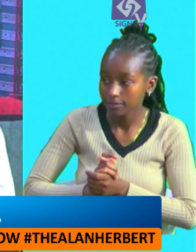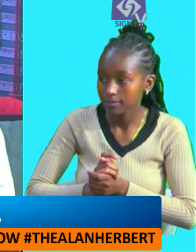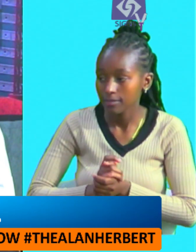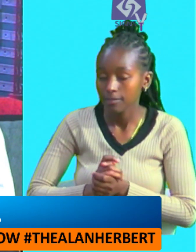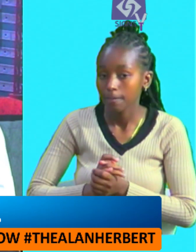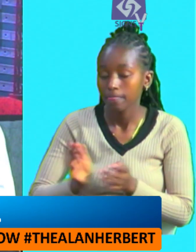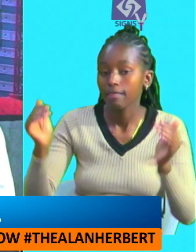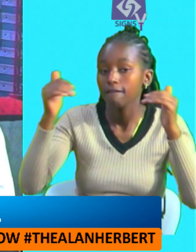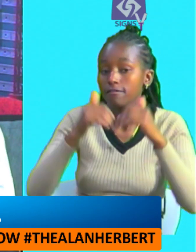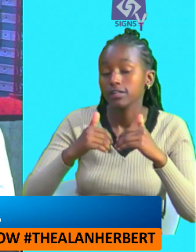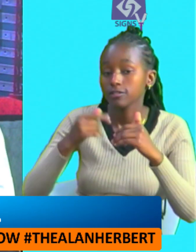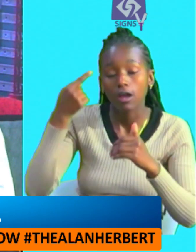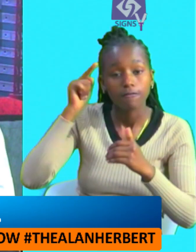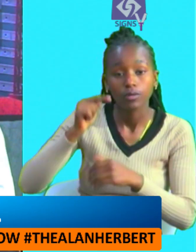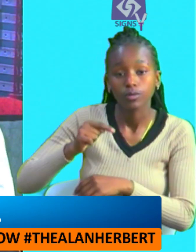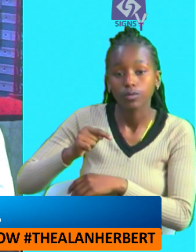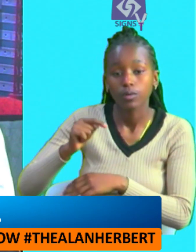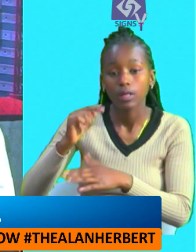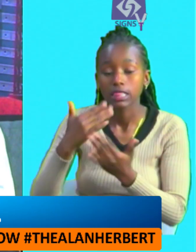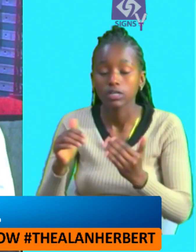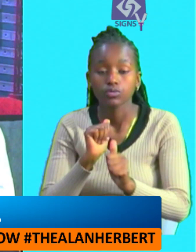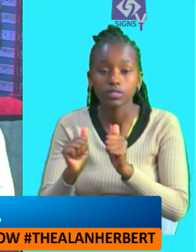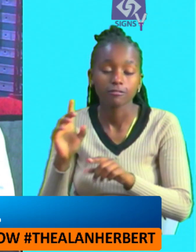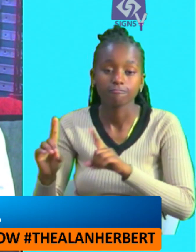What did I say I was going to do?